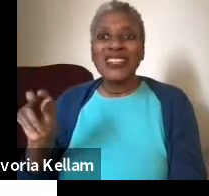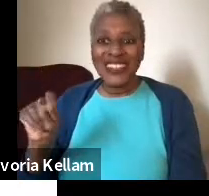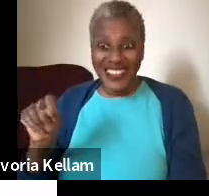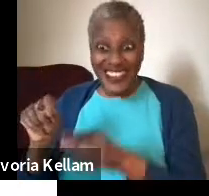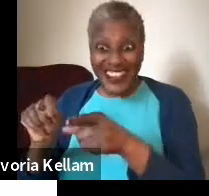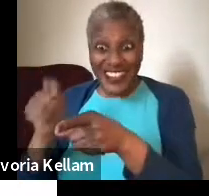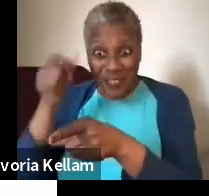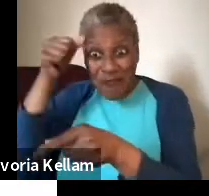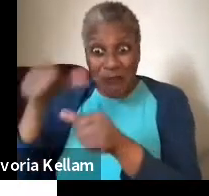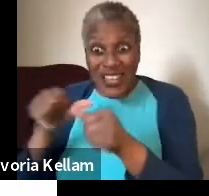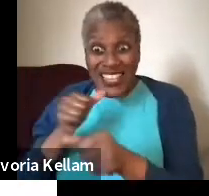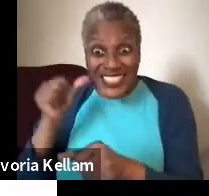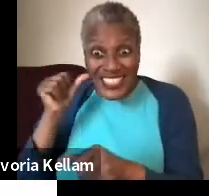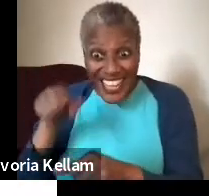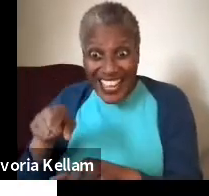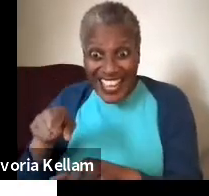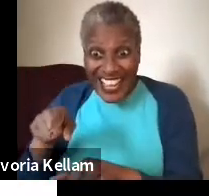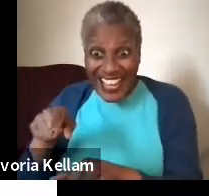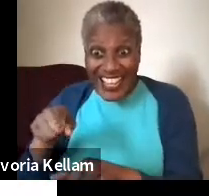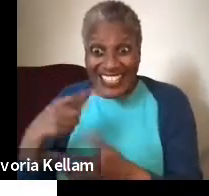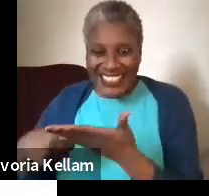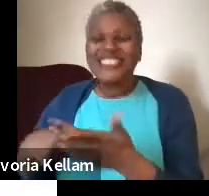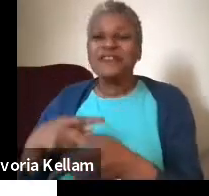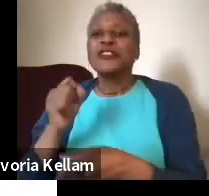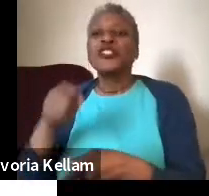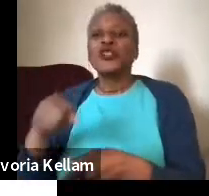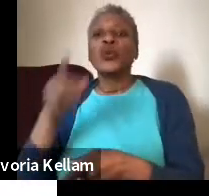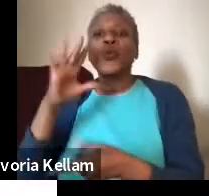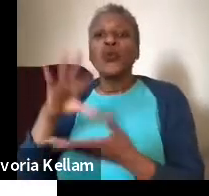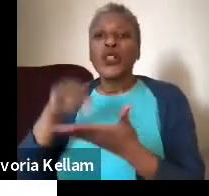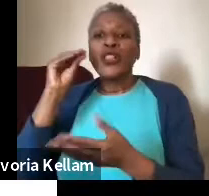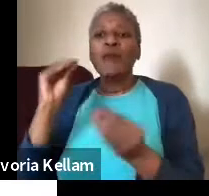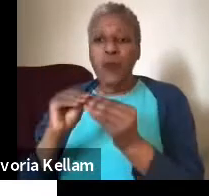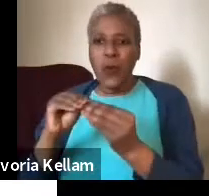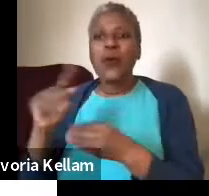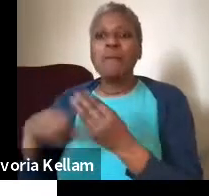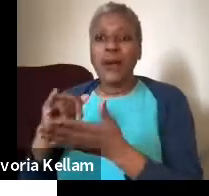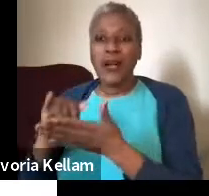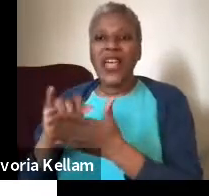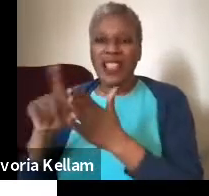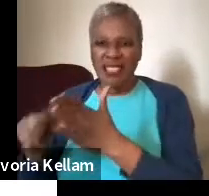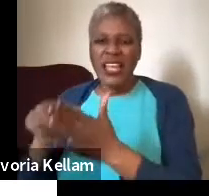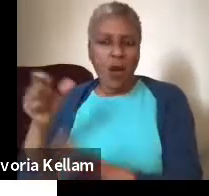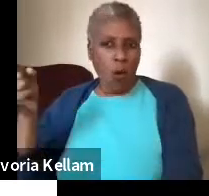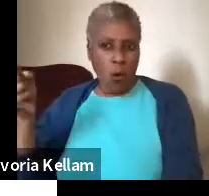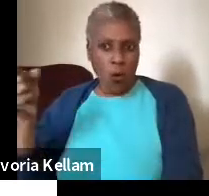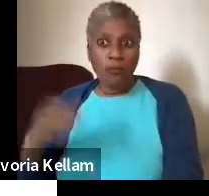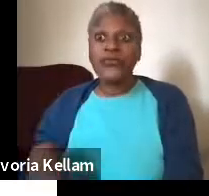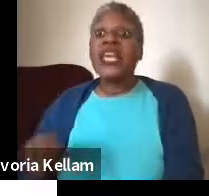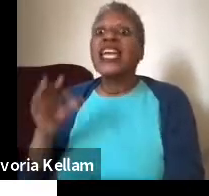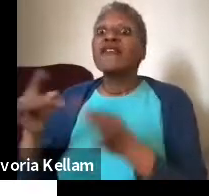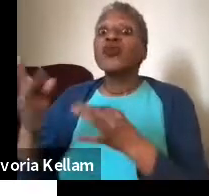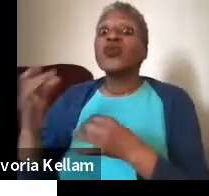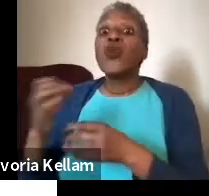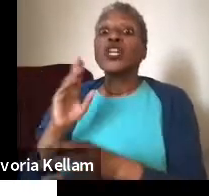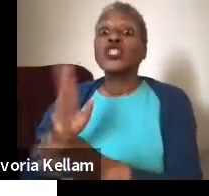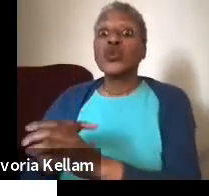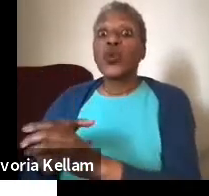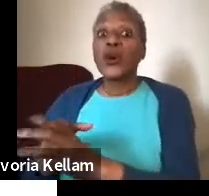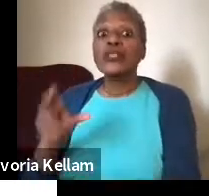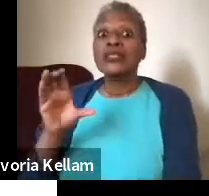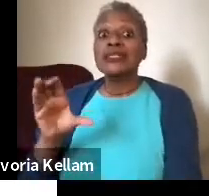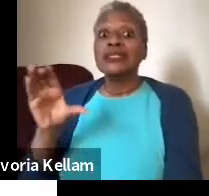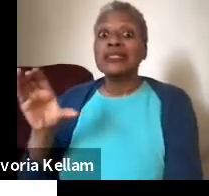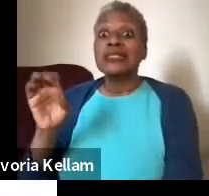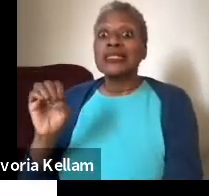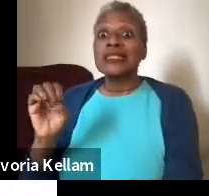later. So if you want to be a candidate for a community or a citywide education council, it's really important to find